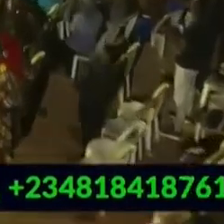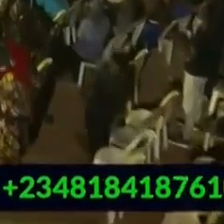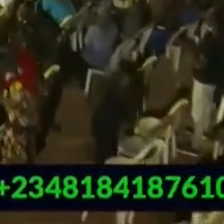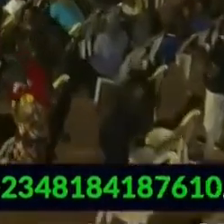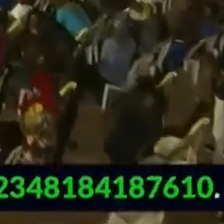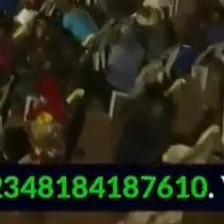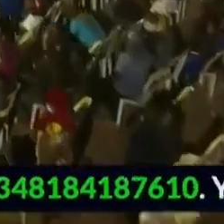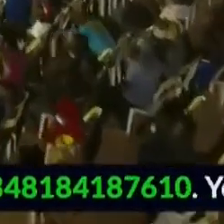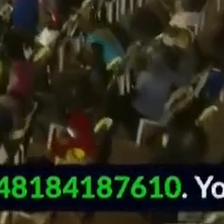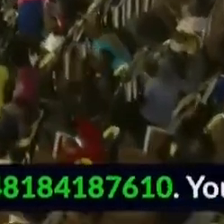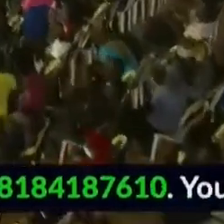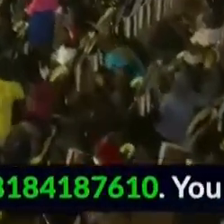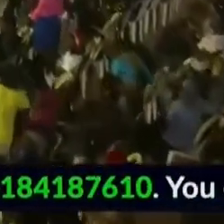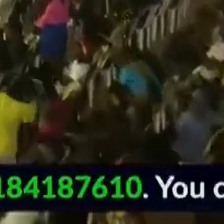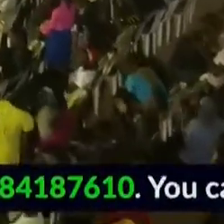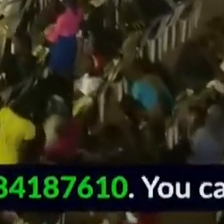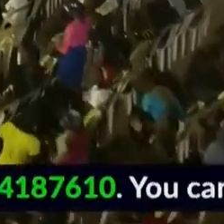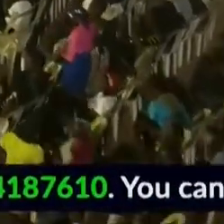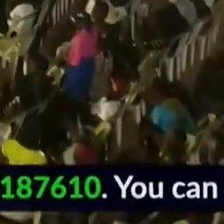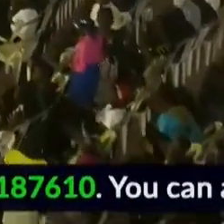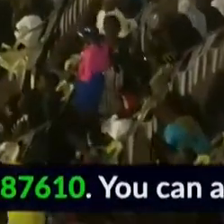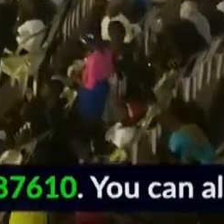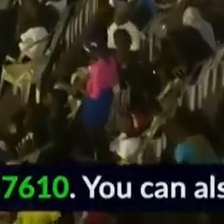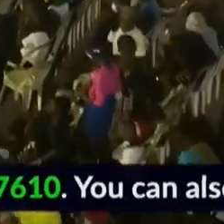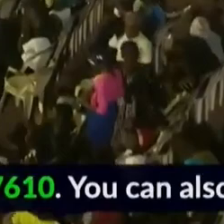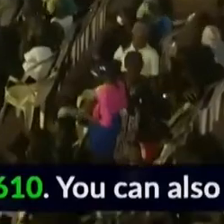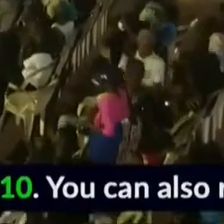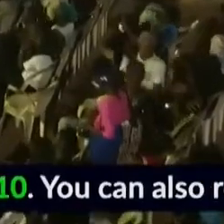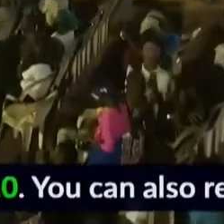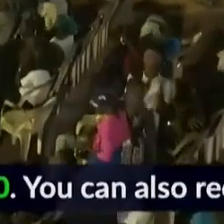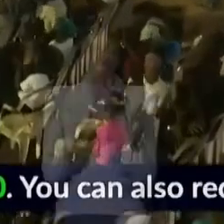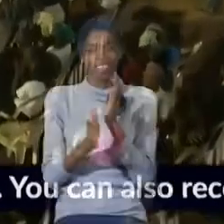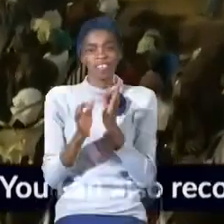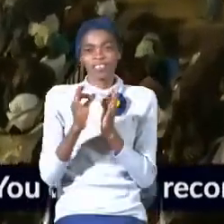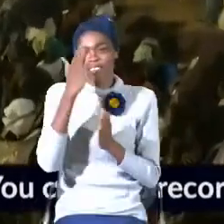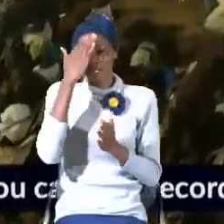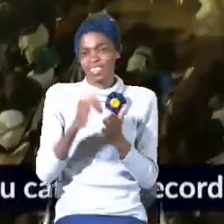Keep clapping if you know you are a conqueror.